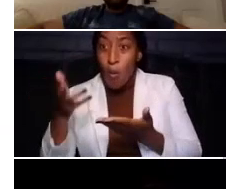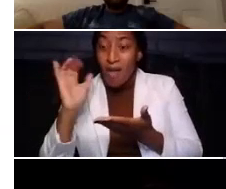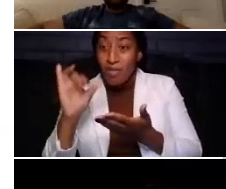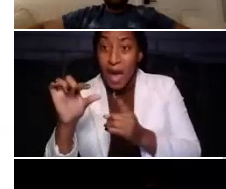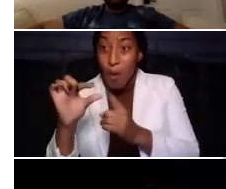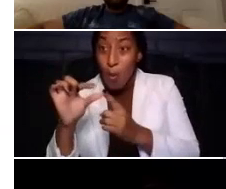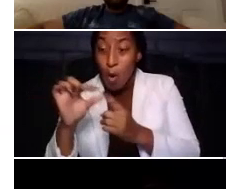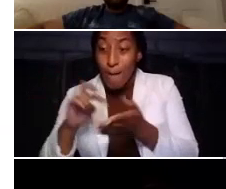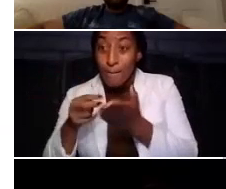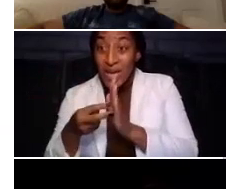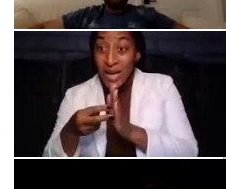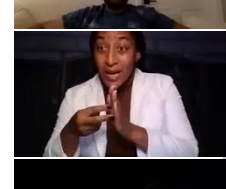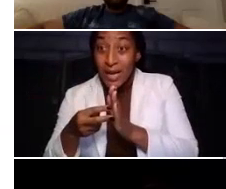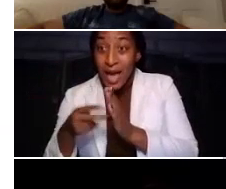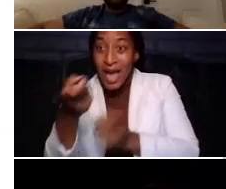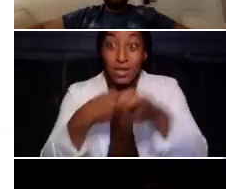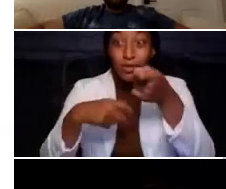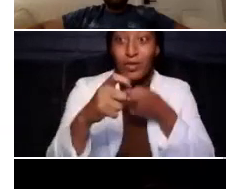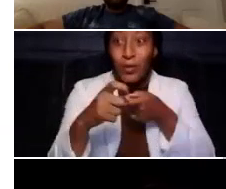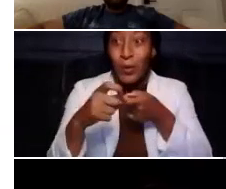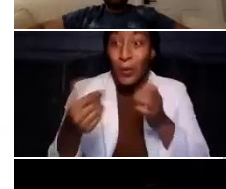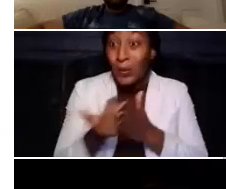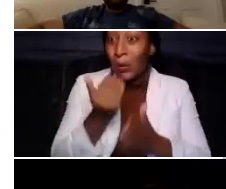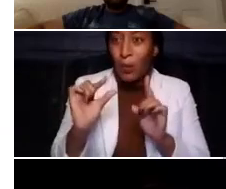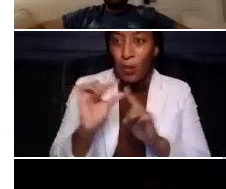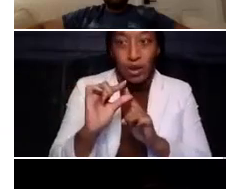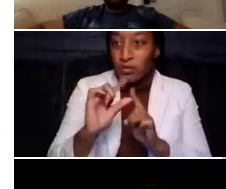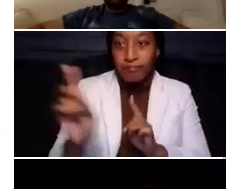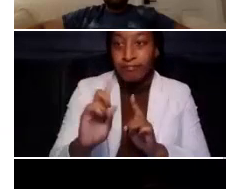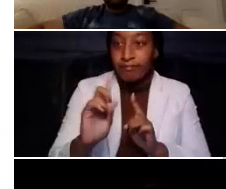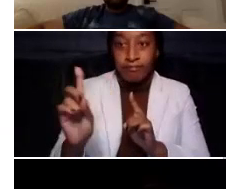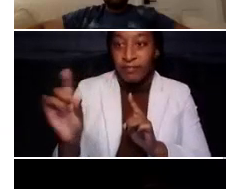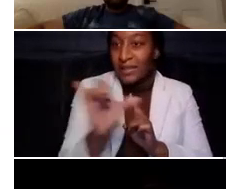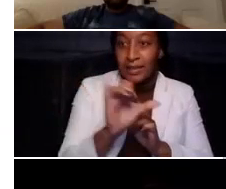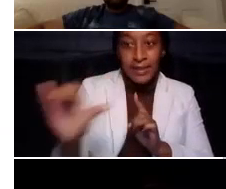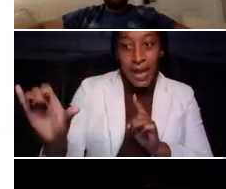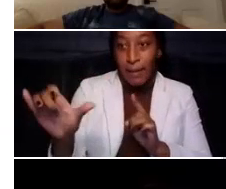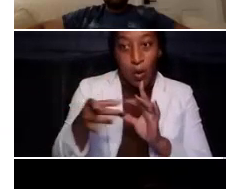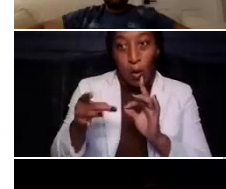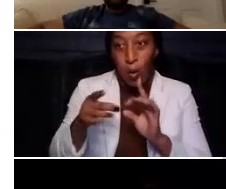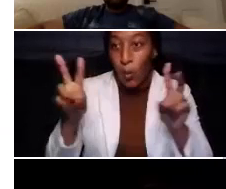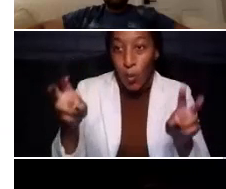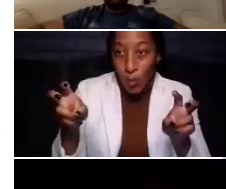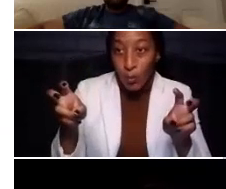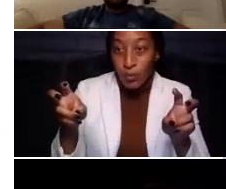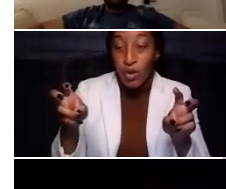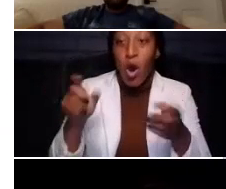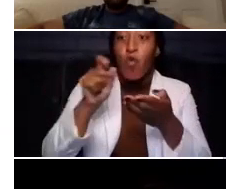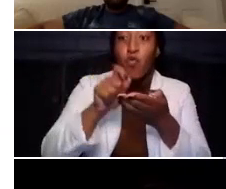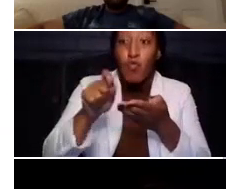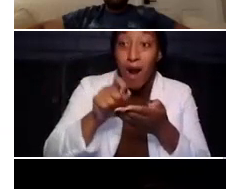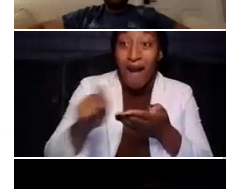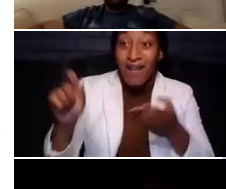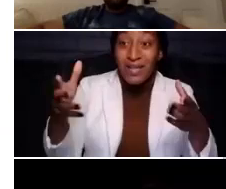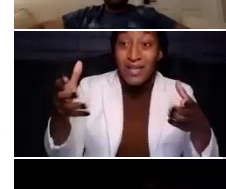plagiarism. My suggestion to you is write the summary in your own words. Don't try to